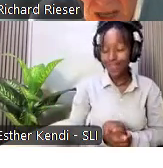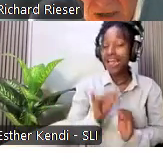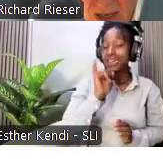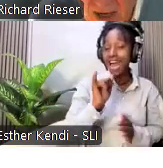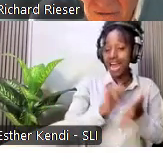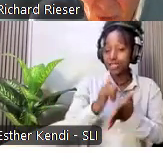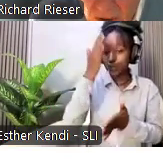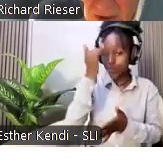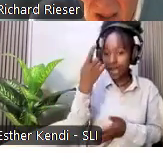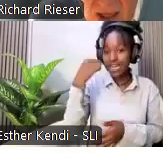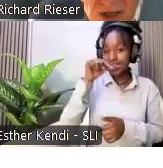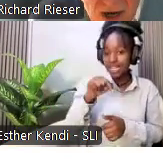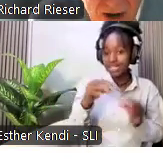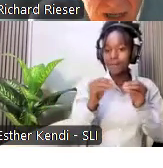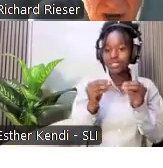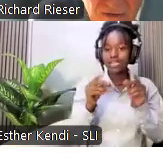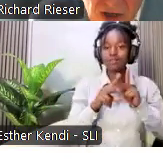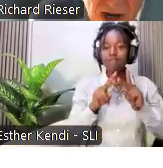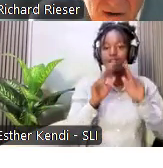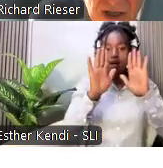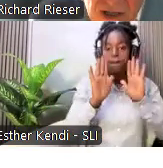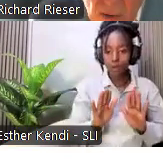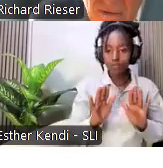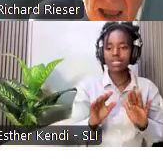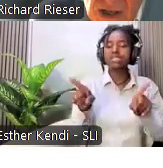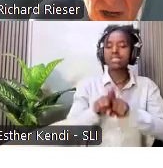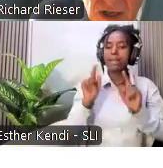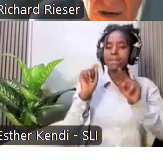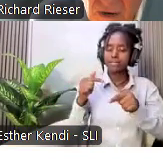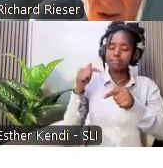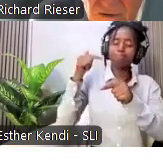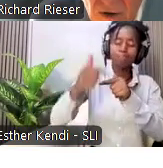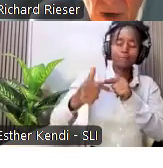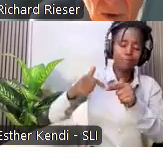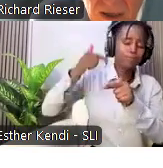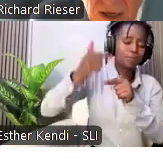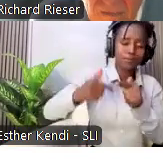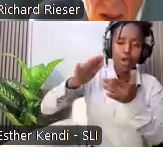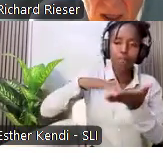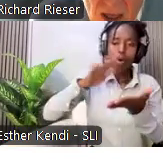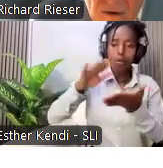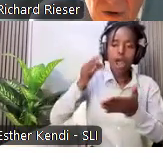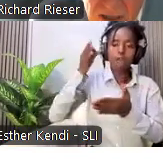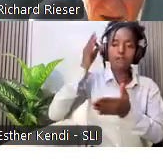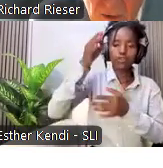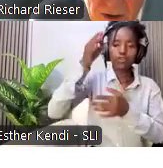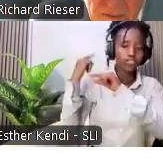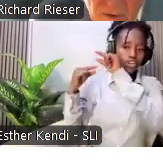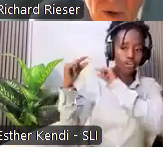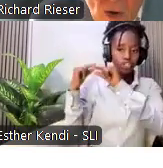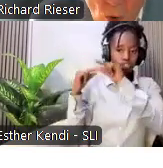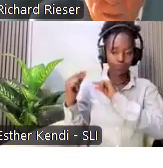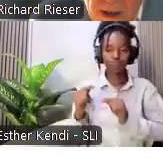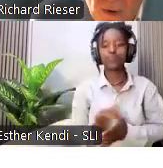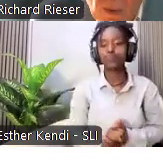we must keep taking it forward generation after generation till we've actually achieved full equality for disabled